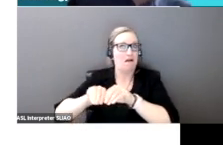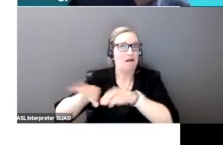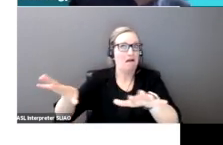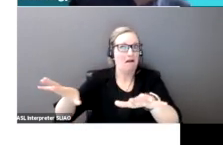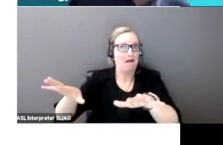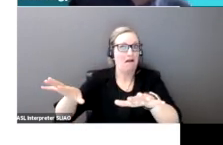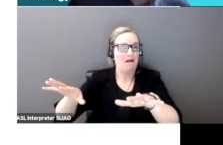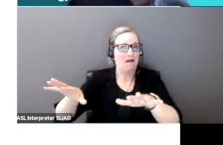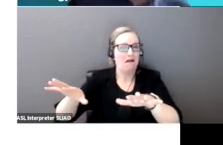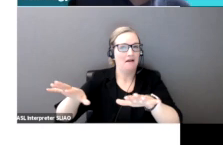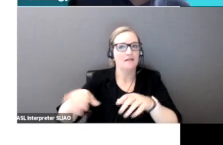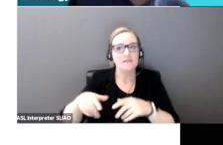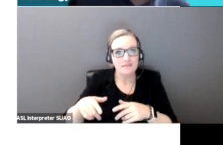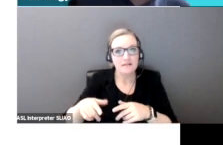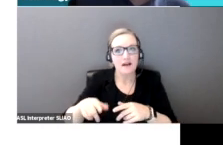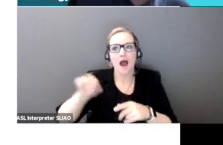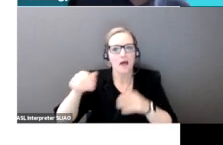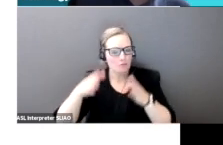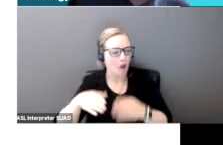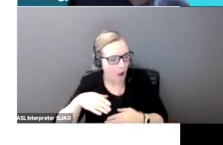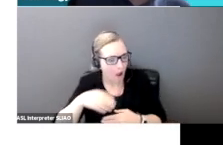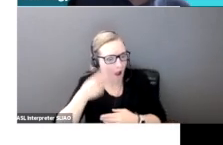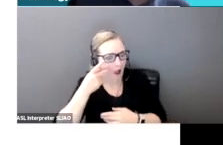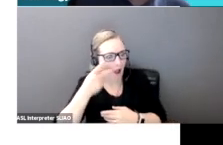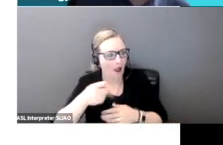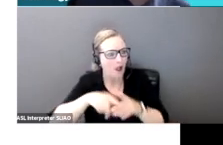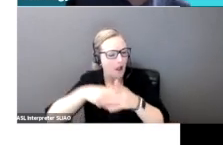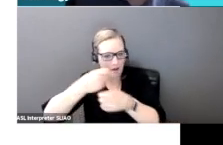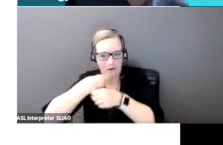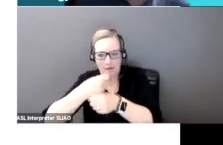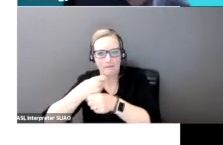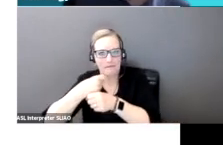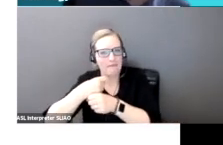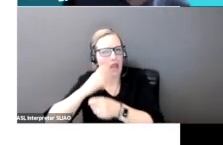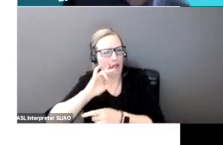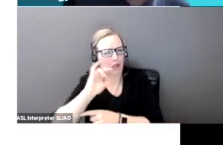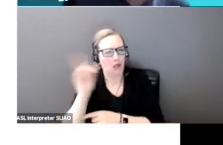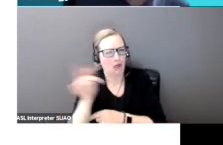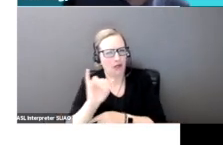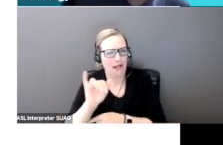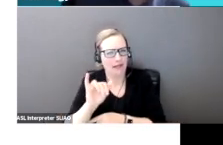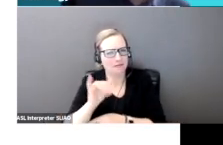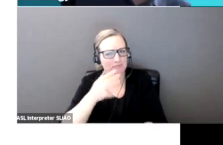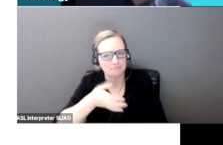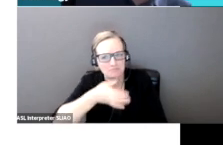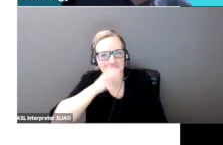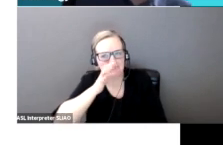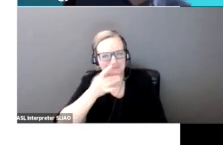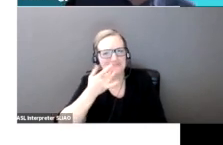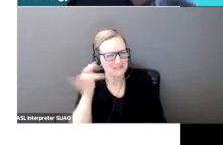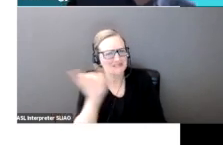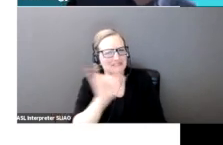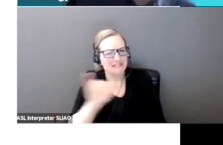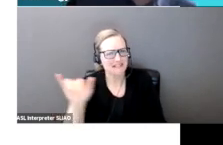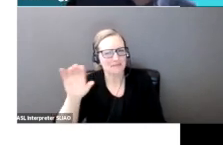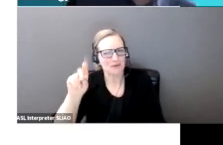they publish it online and someone else starts to manufacture a beverage that suspiciously tastes a lot like Coke, you may